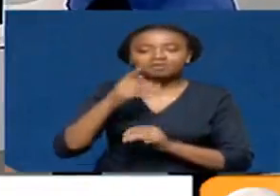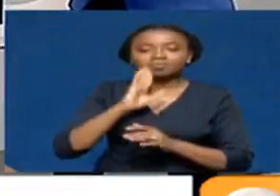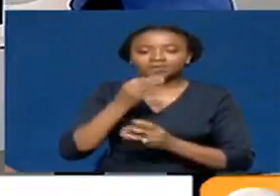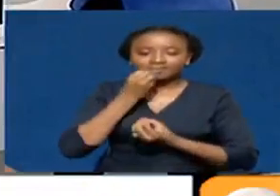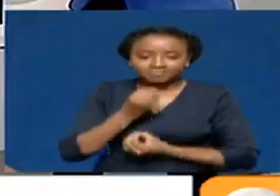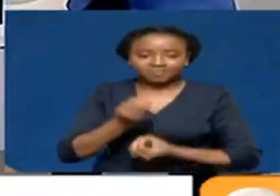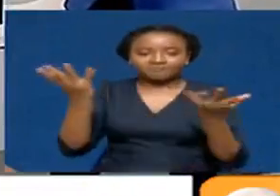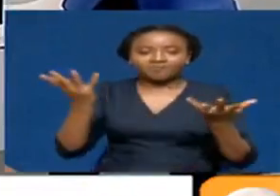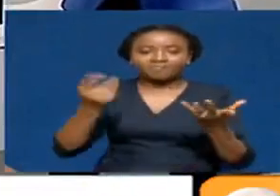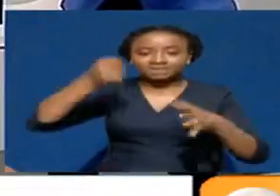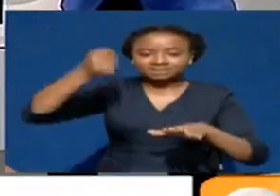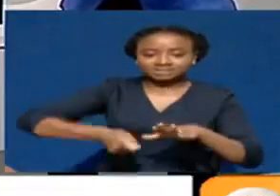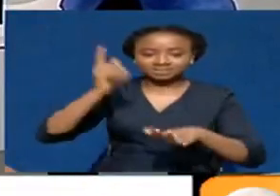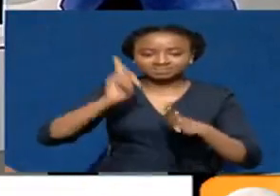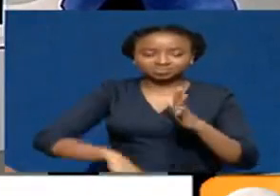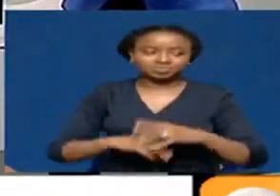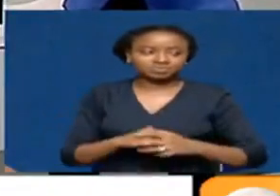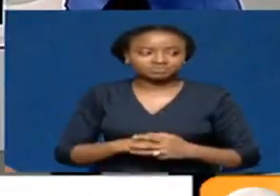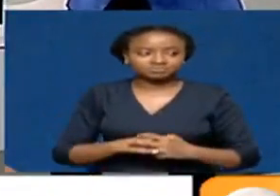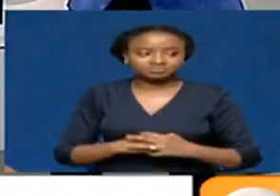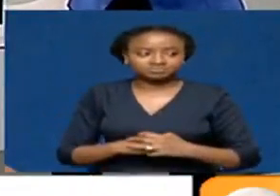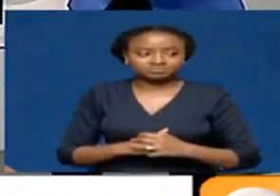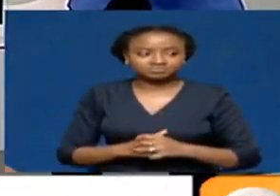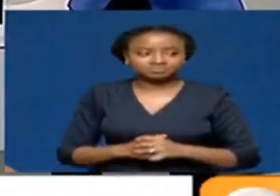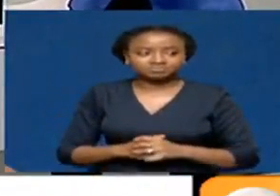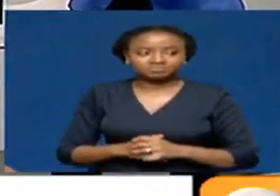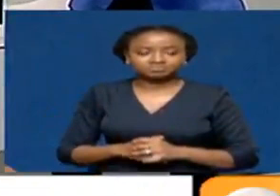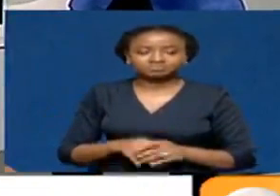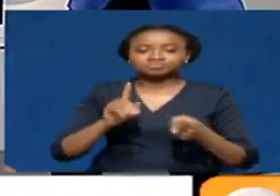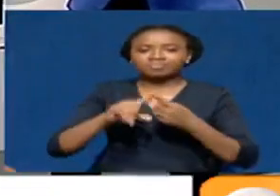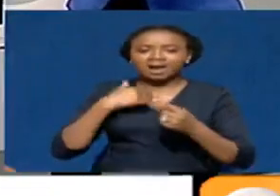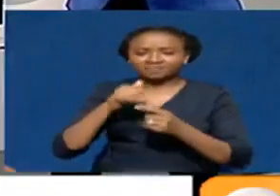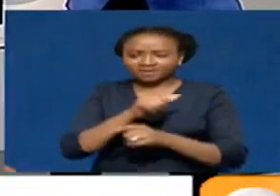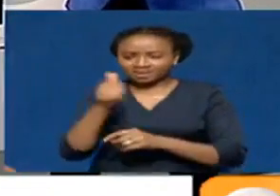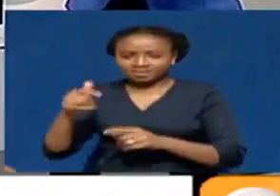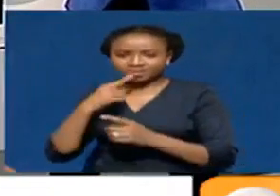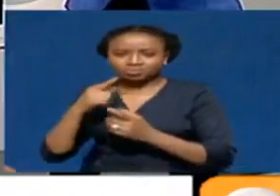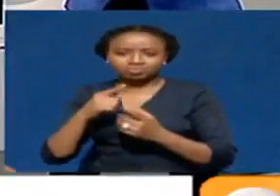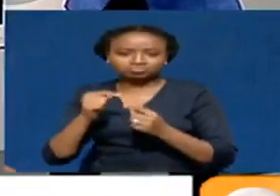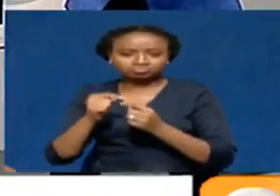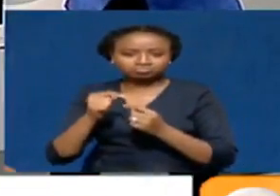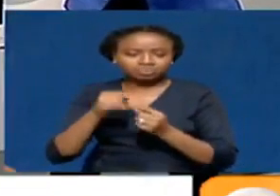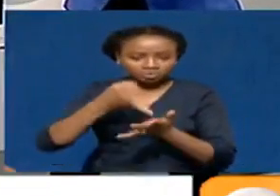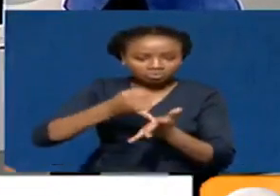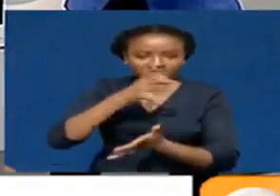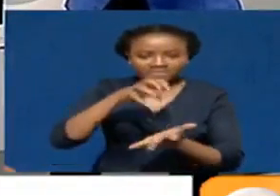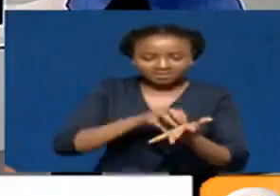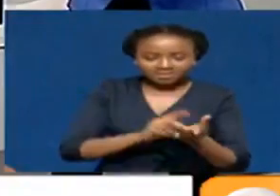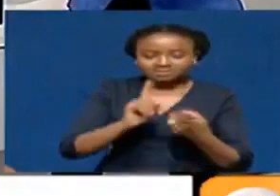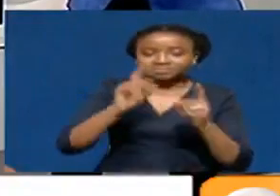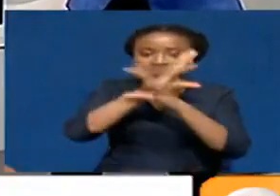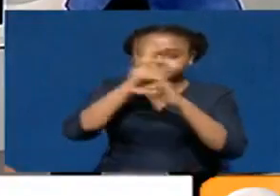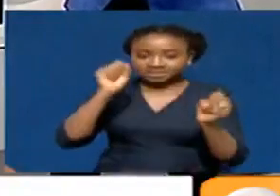made by the 5 appellants in the case. They are the President of Kenya, the Attorney General, the